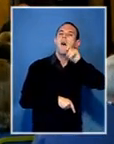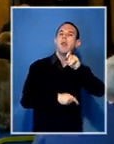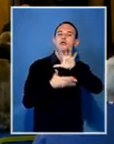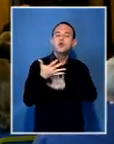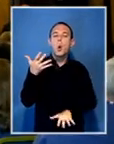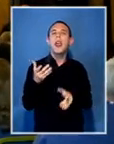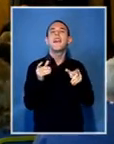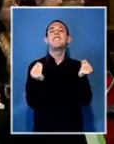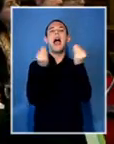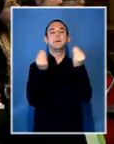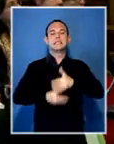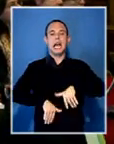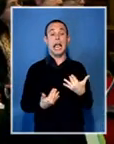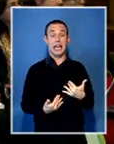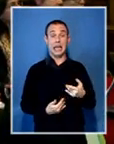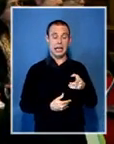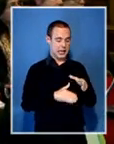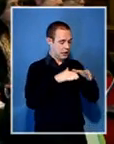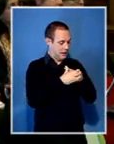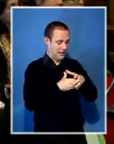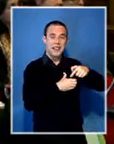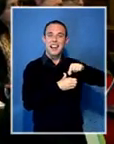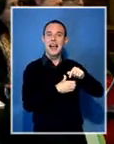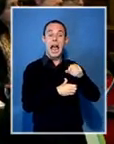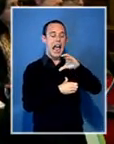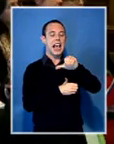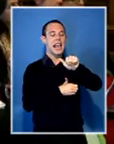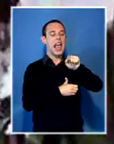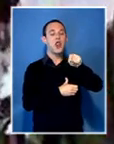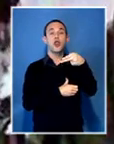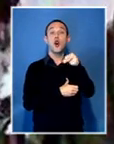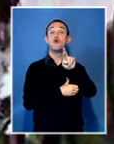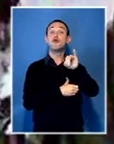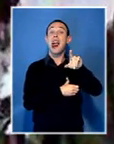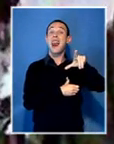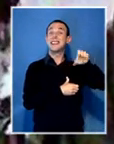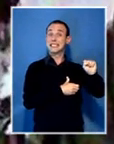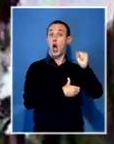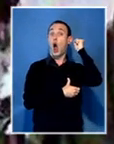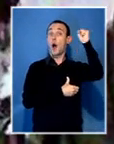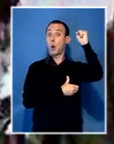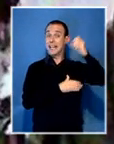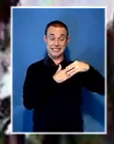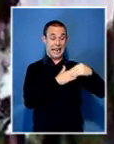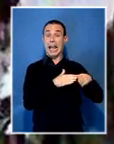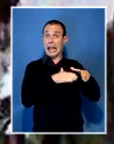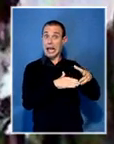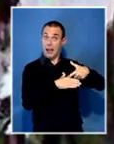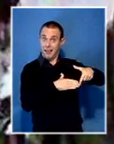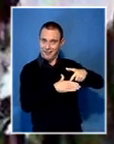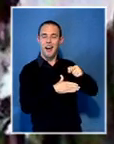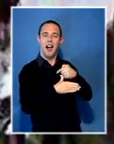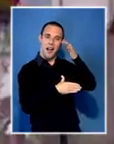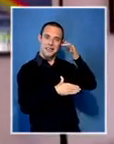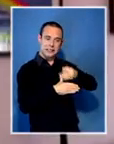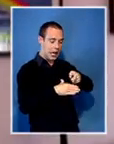recruits, 60 or so young men and women recruited by Ronnie Casrills through the Young Communist League to help rebuild the ANC following